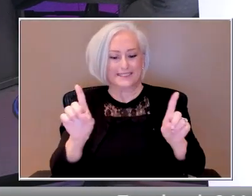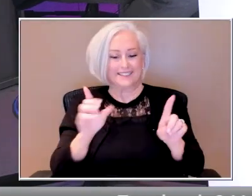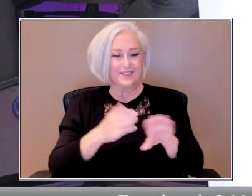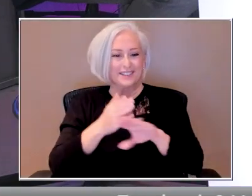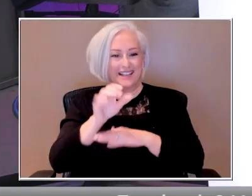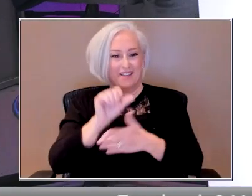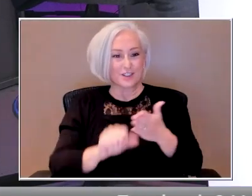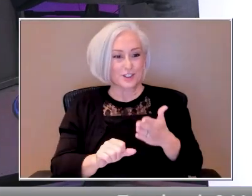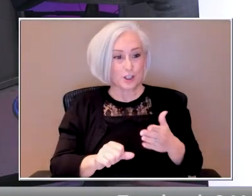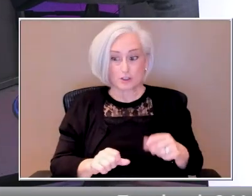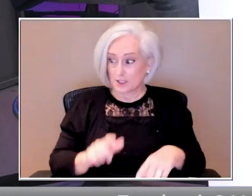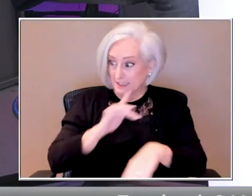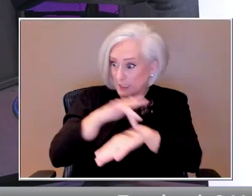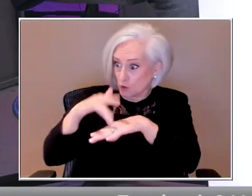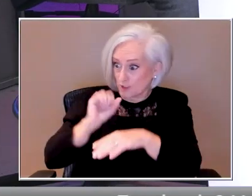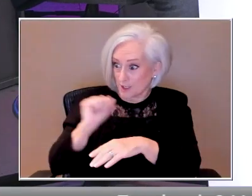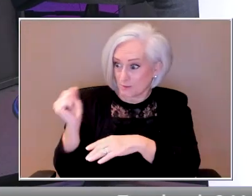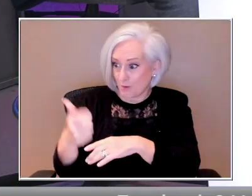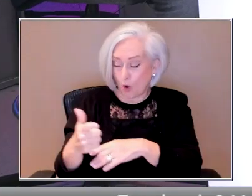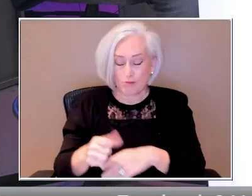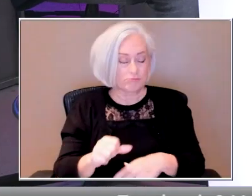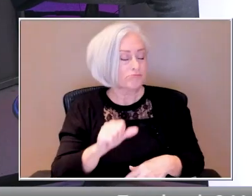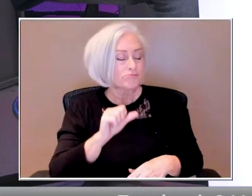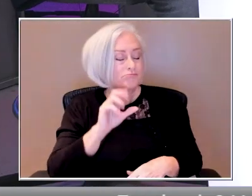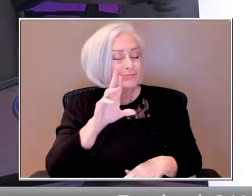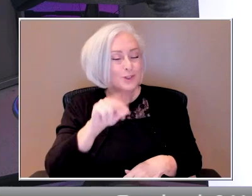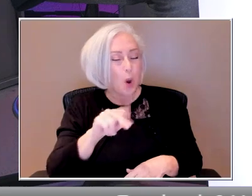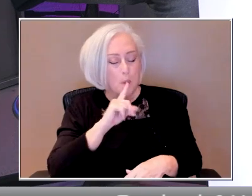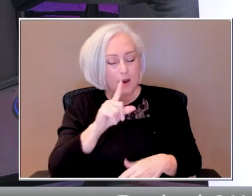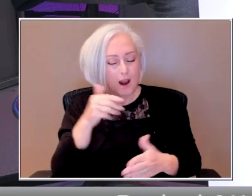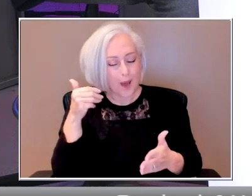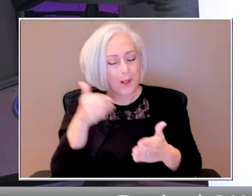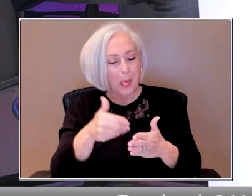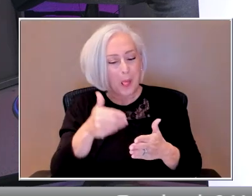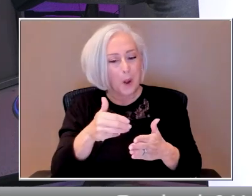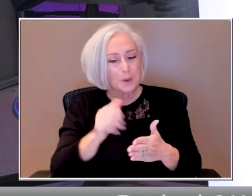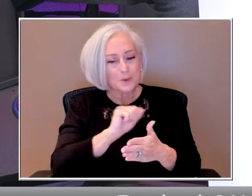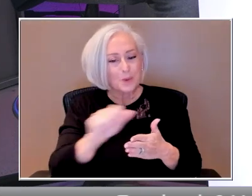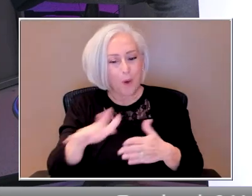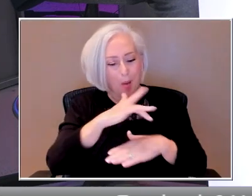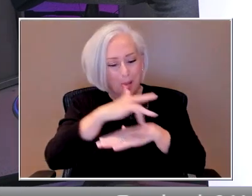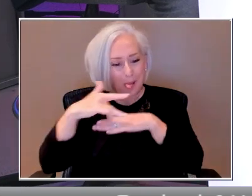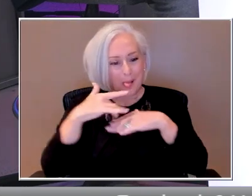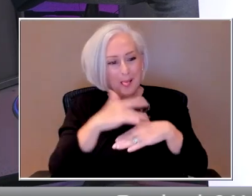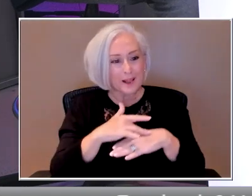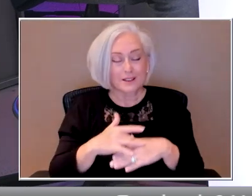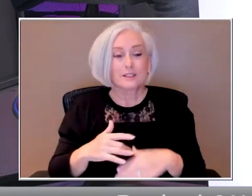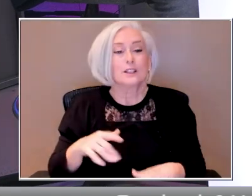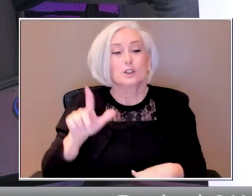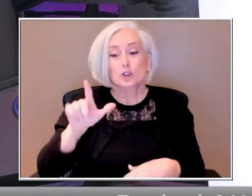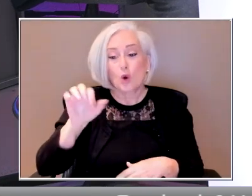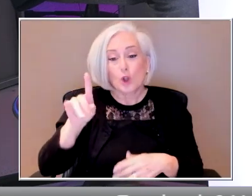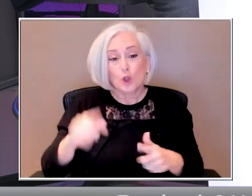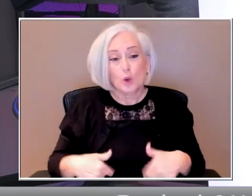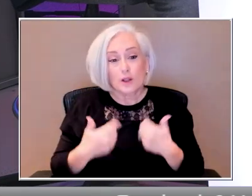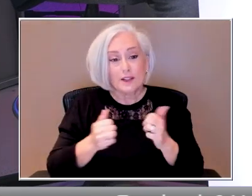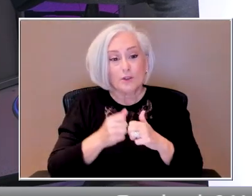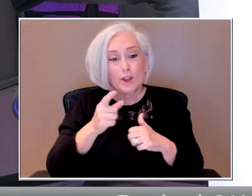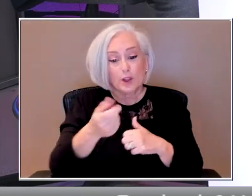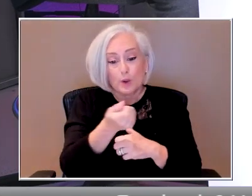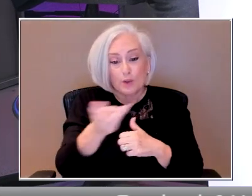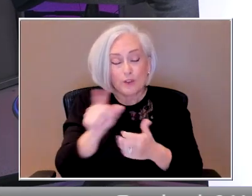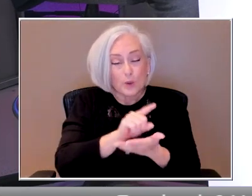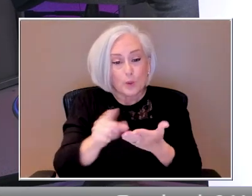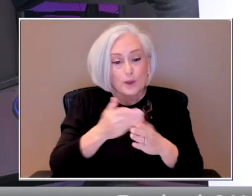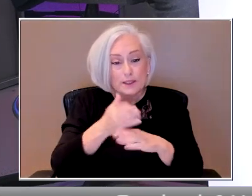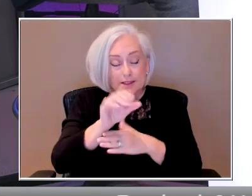close. Oh my God, that's so incredible. It was very helpful. And Kim, Luke lived with you for the first few weeks after the surgery. How long, and what was your